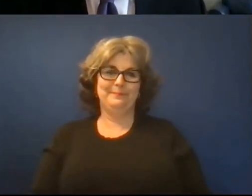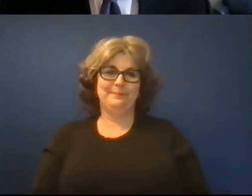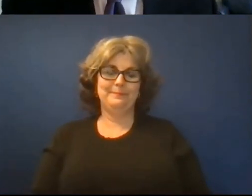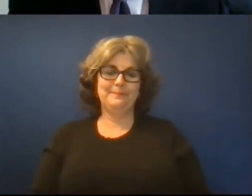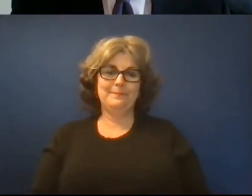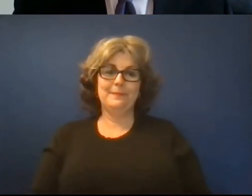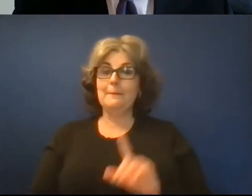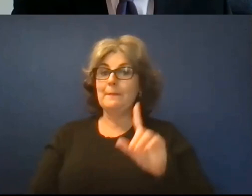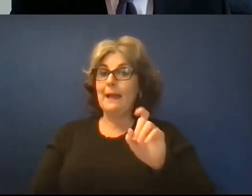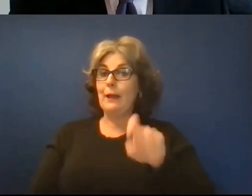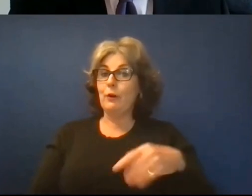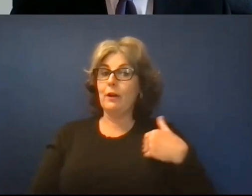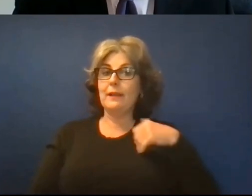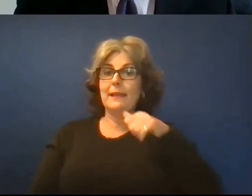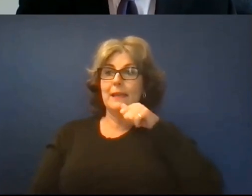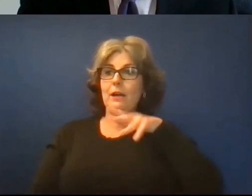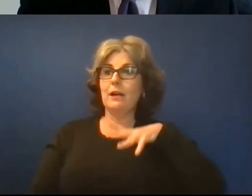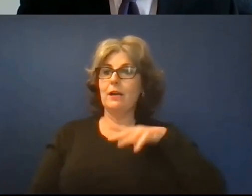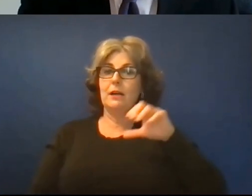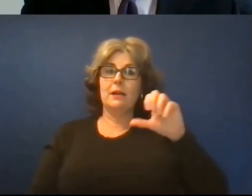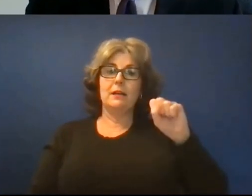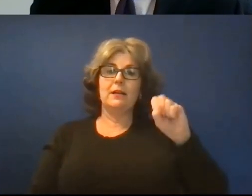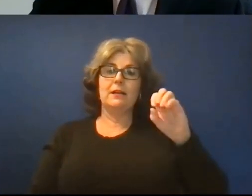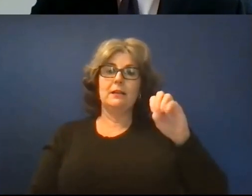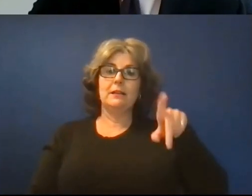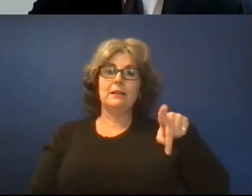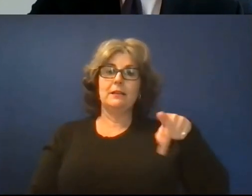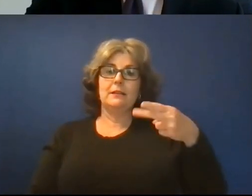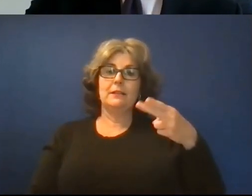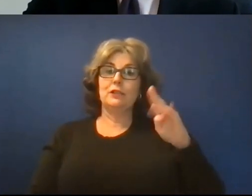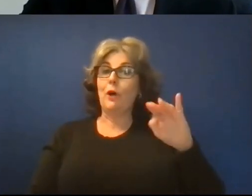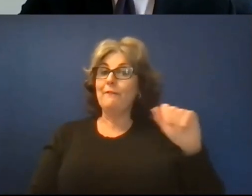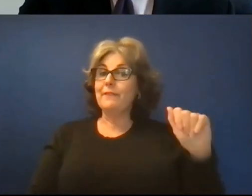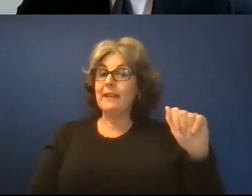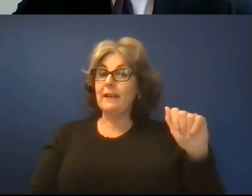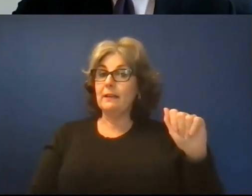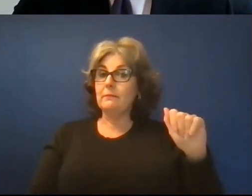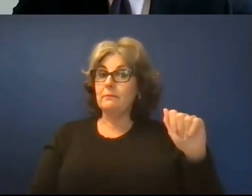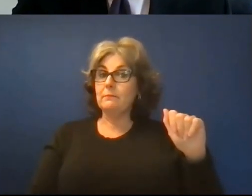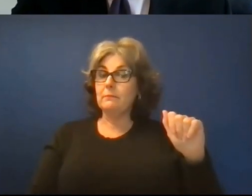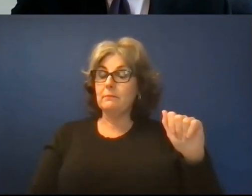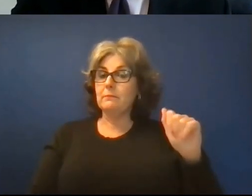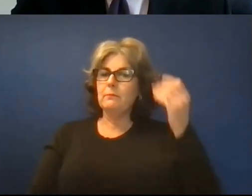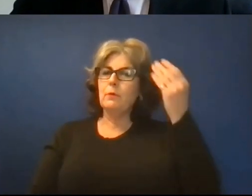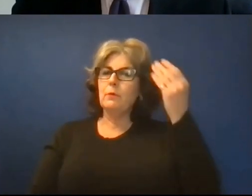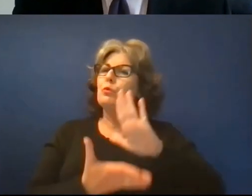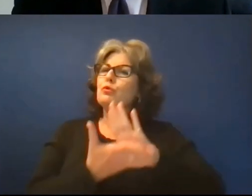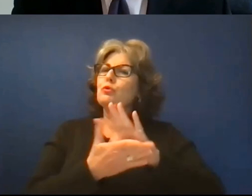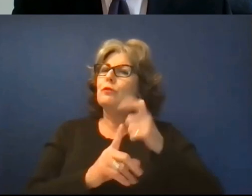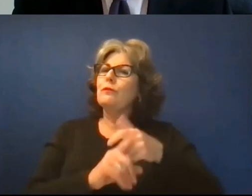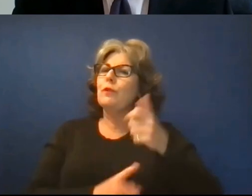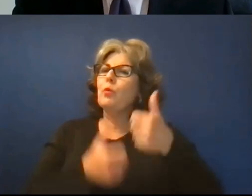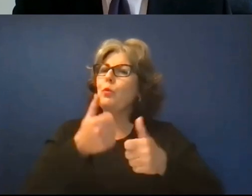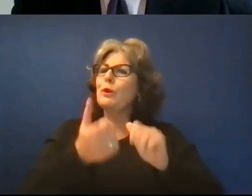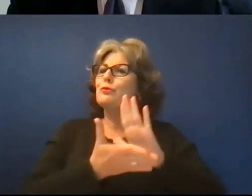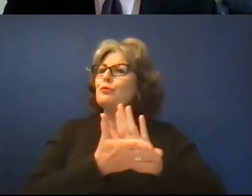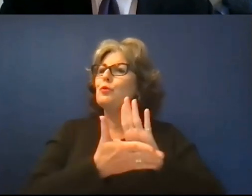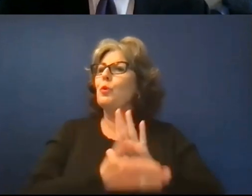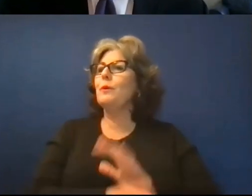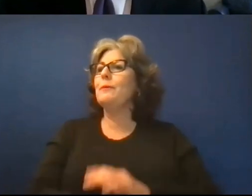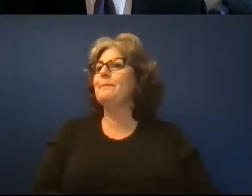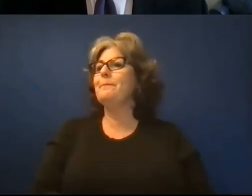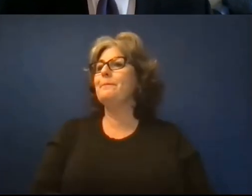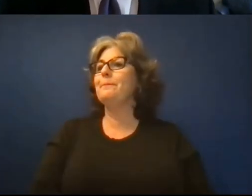question from a young woman named Sophia Familia. And if you're in the chat, if you can hear me, tell me what school you're from. That'd be great. And